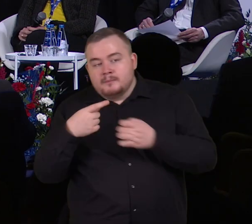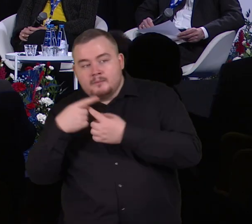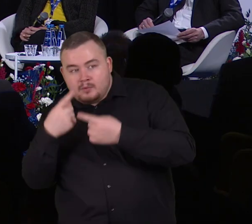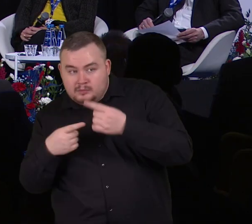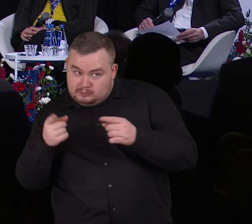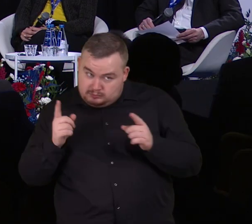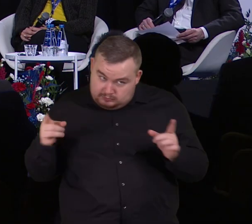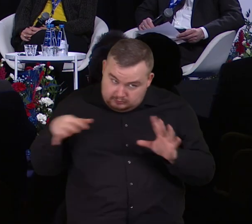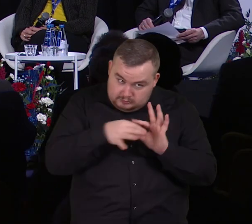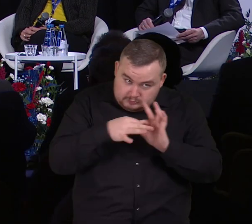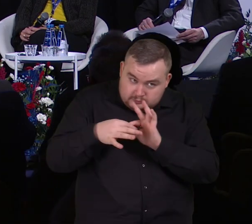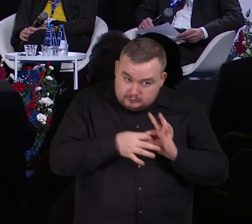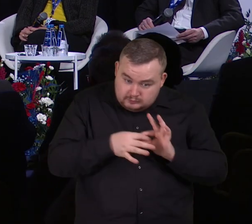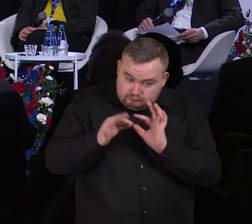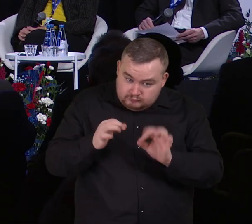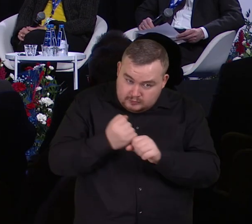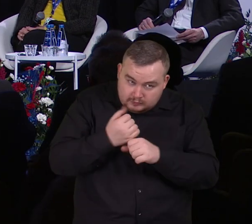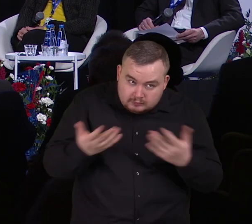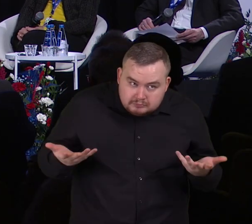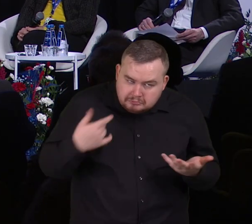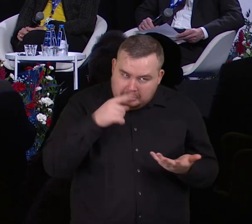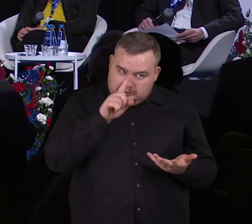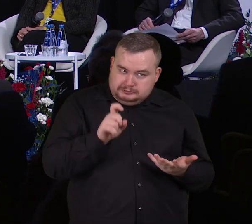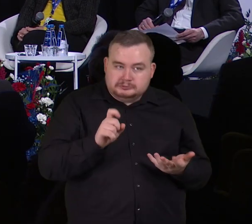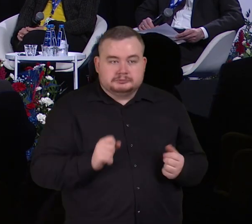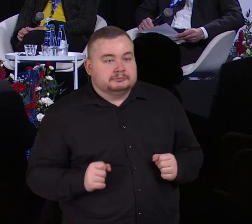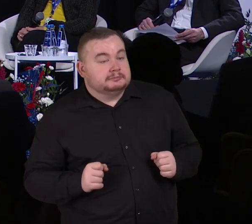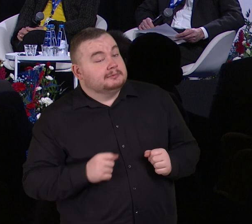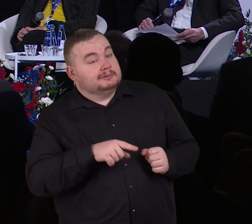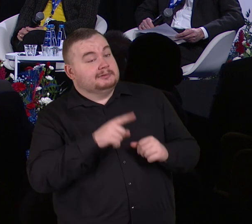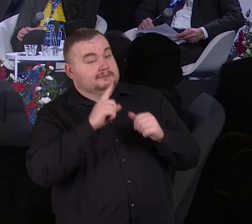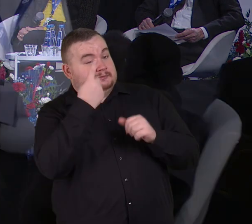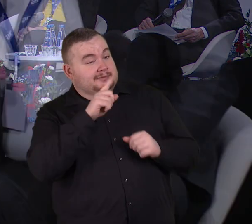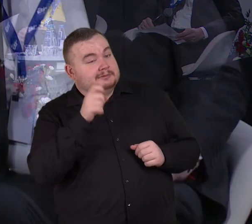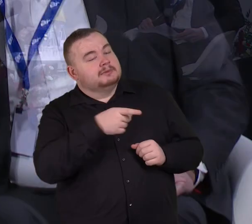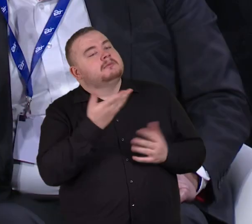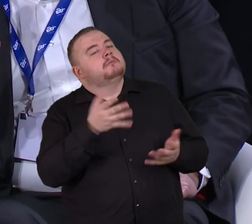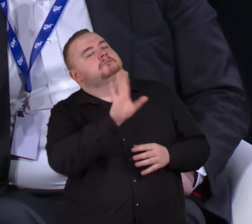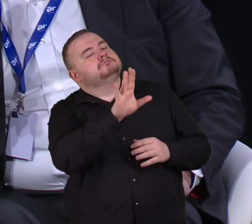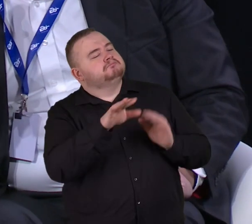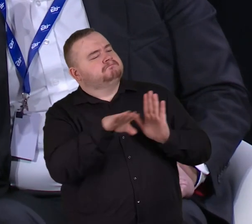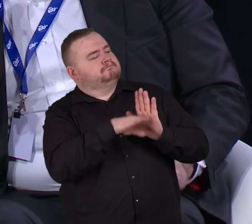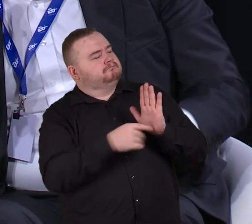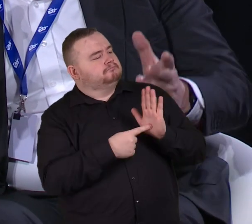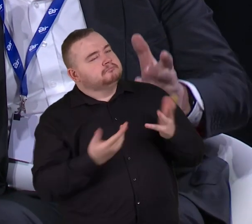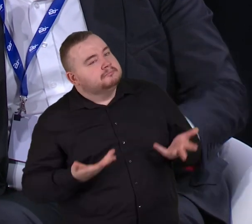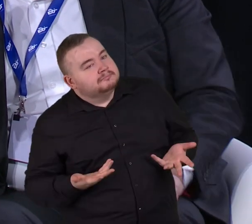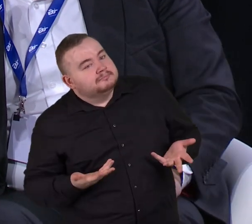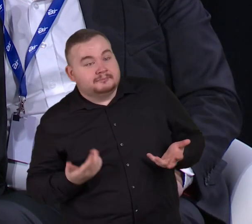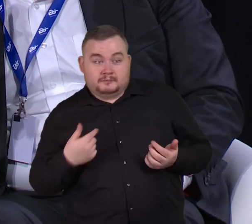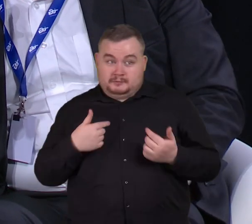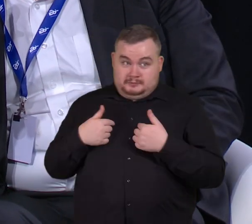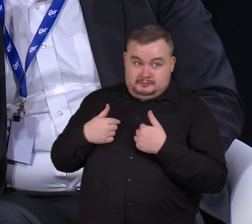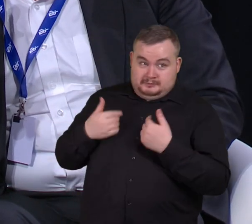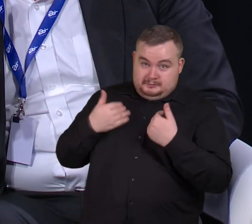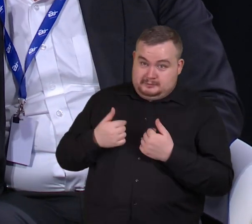only by the first question, so what's your expectation? If you ask me as personally, yeah, only. Cohesion policy